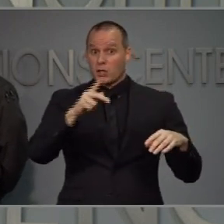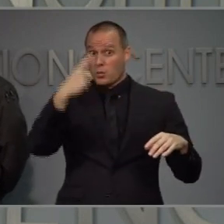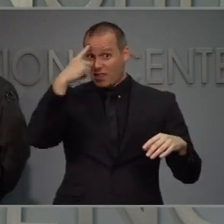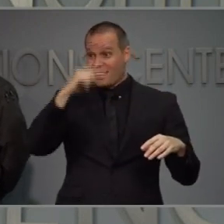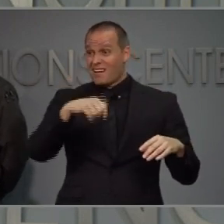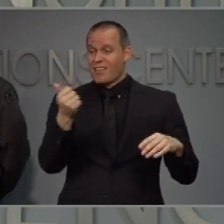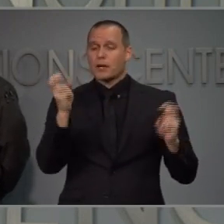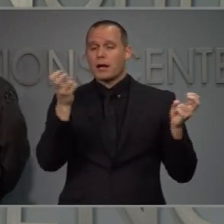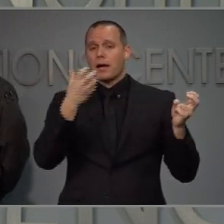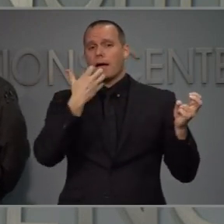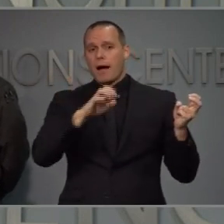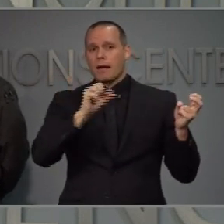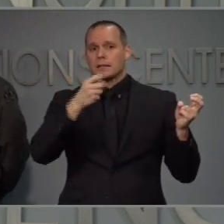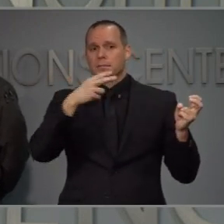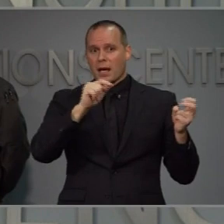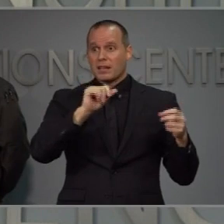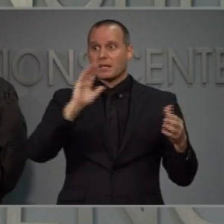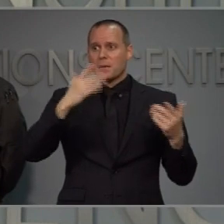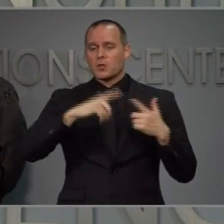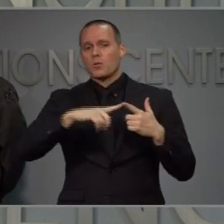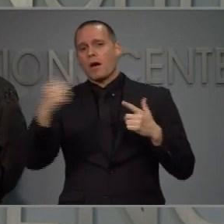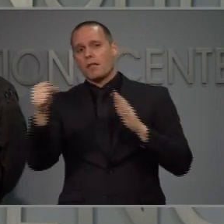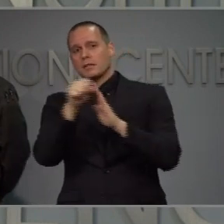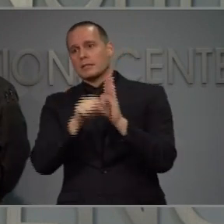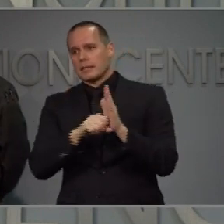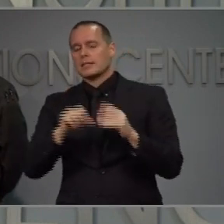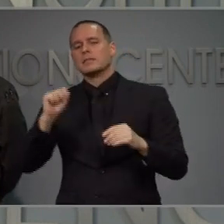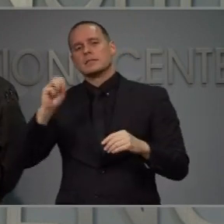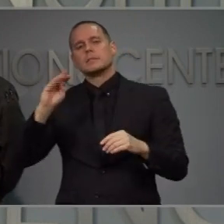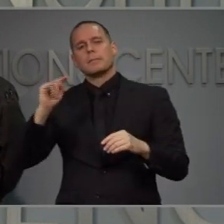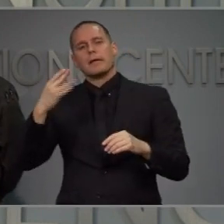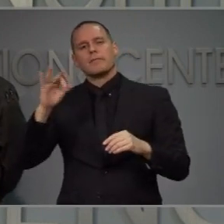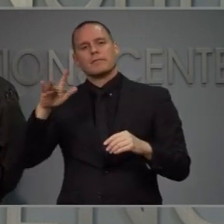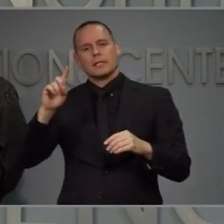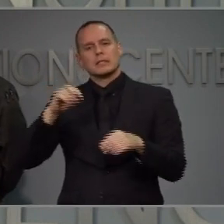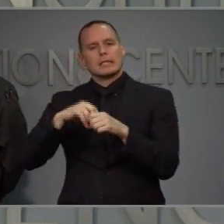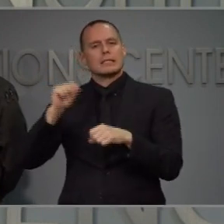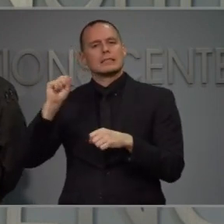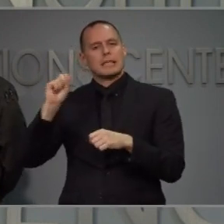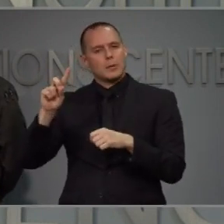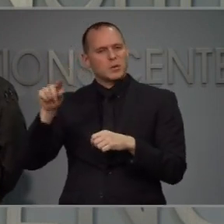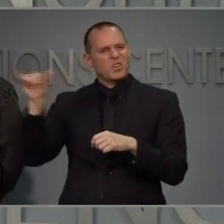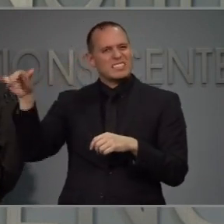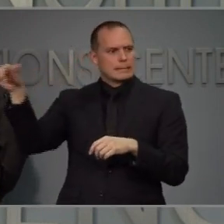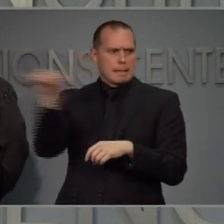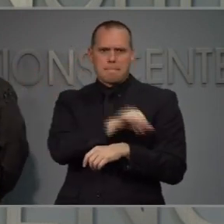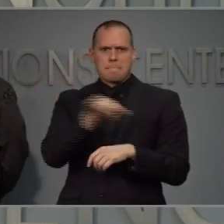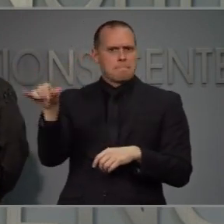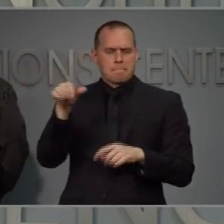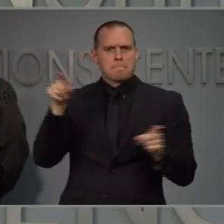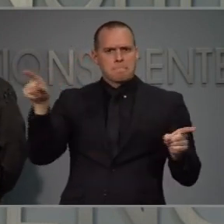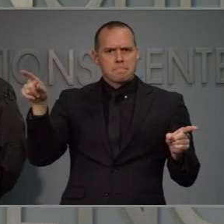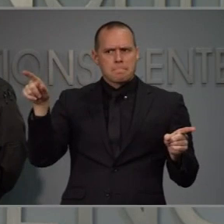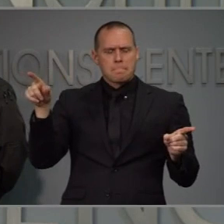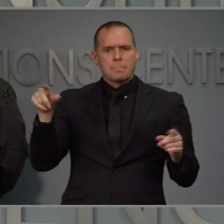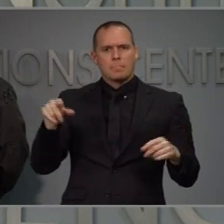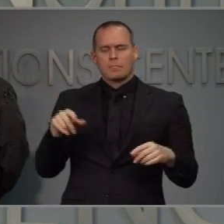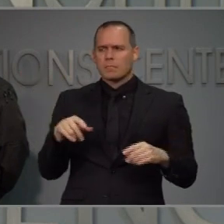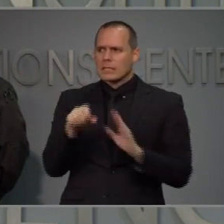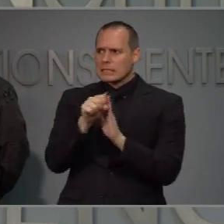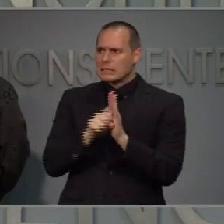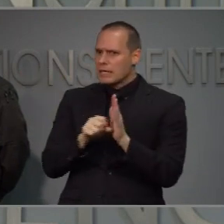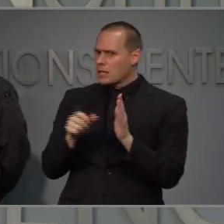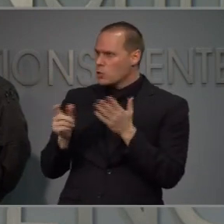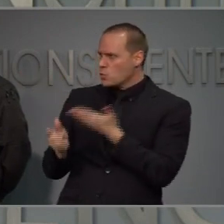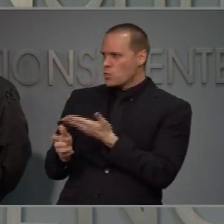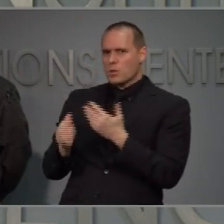like we're seeing in other states, most notably the Smithfield plant in South Dakota? And what is the state doing to try to address